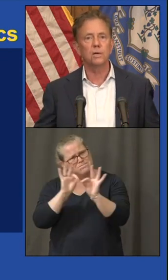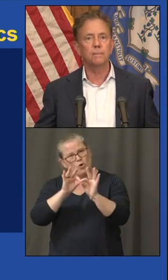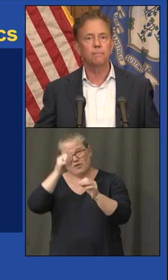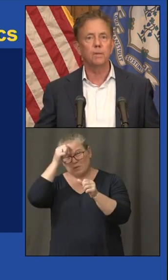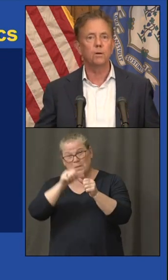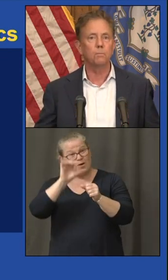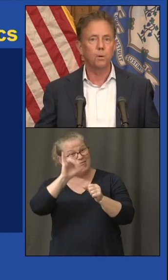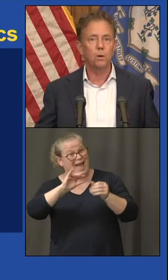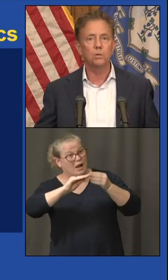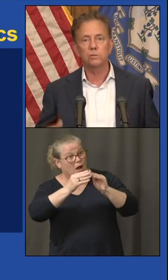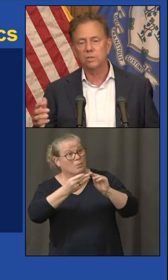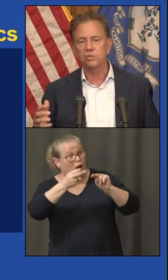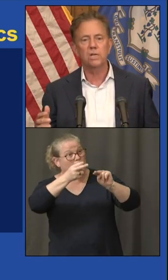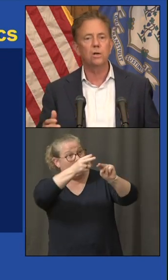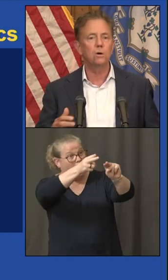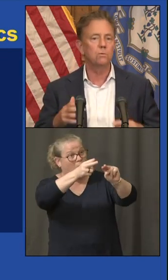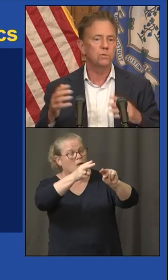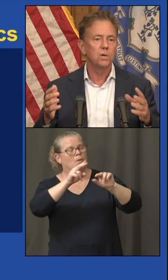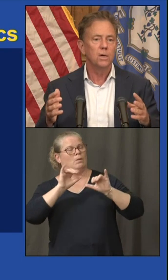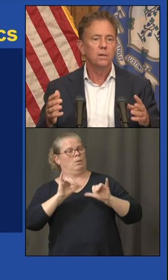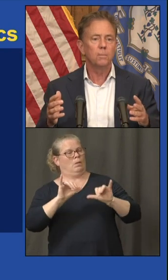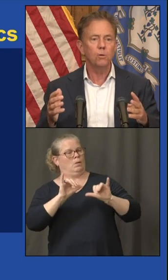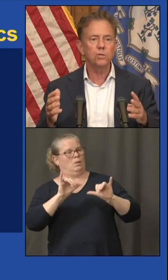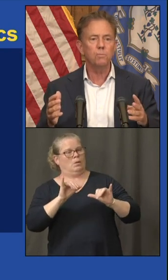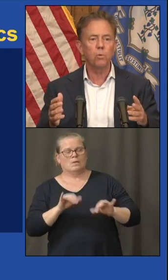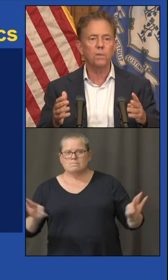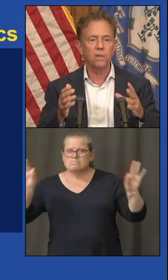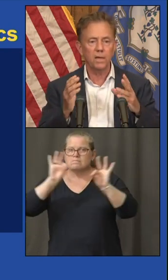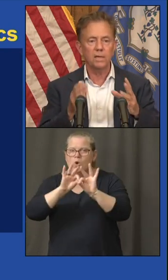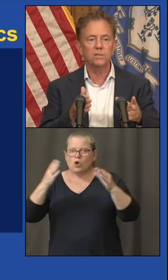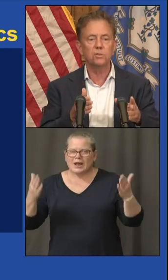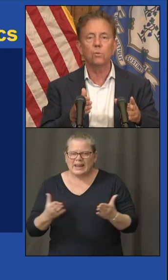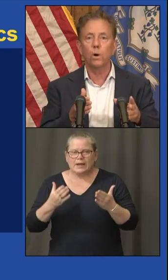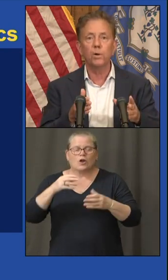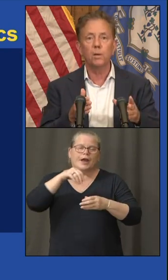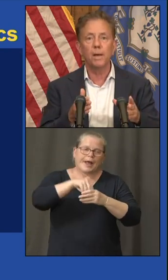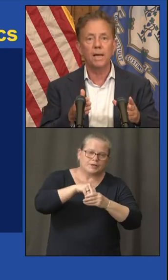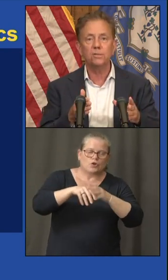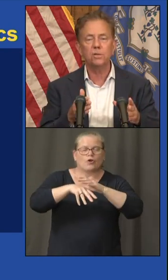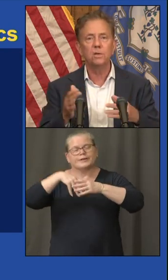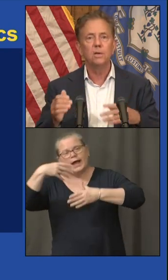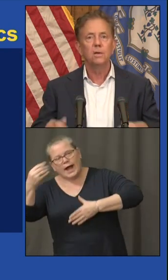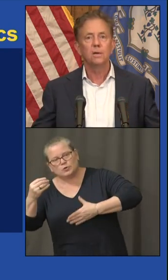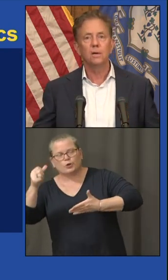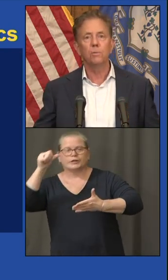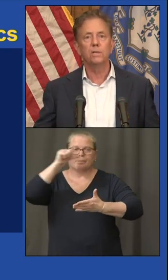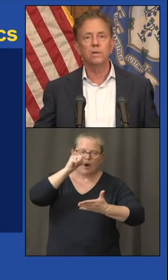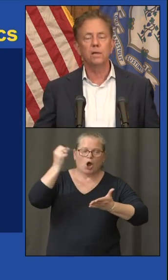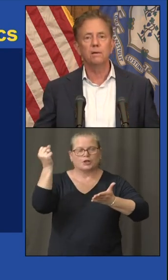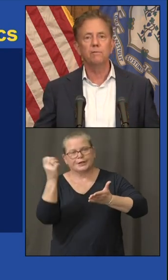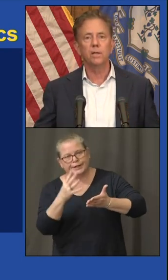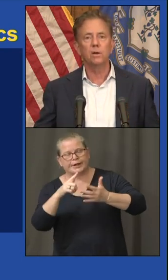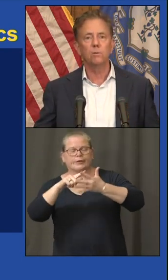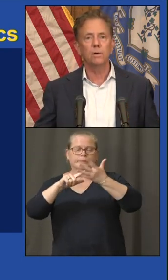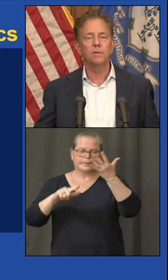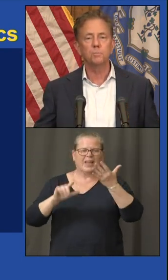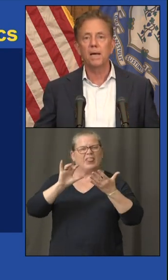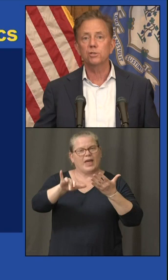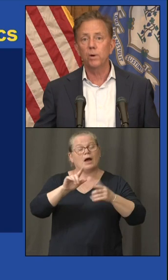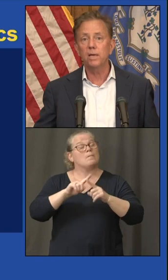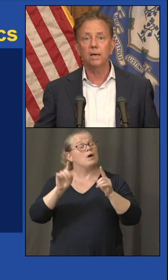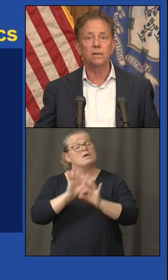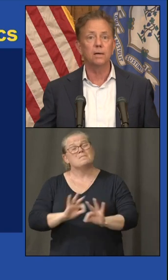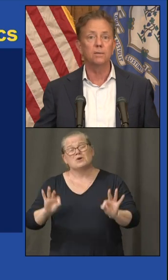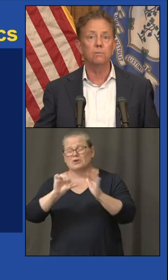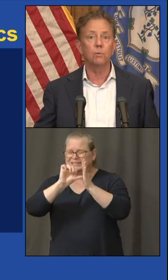outdoors, bars, casinos. The most important thing is wearing the mask. We did a video this